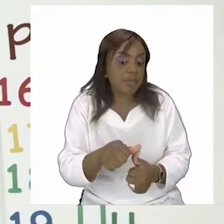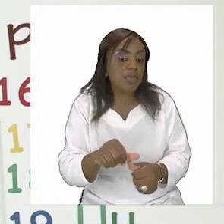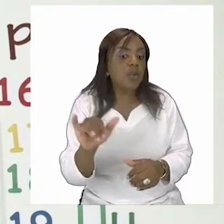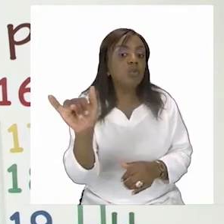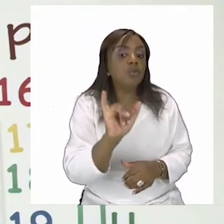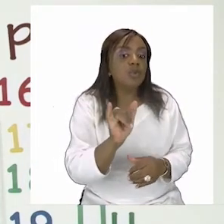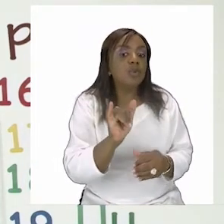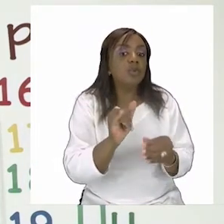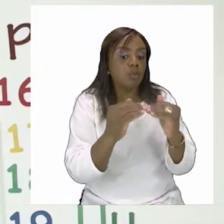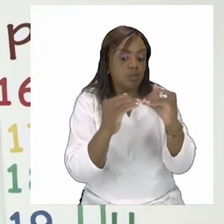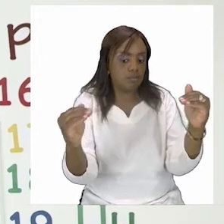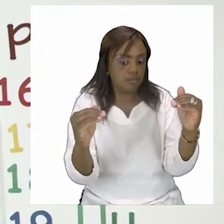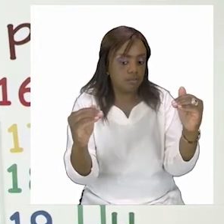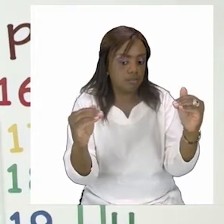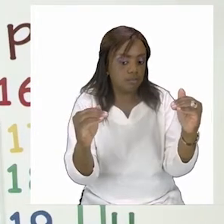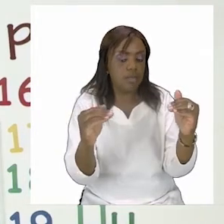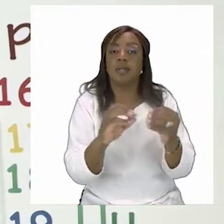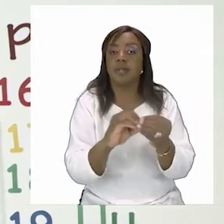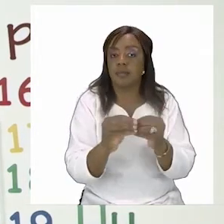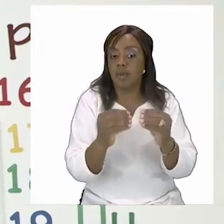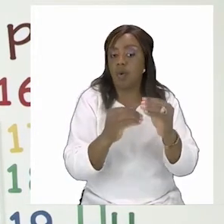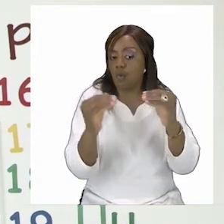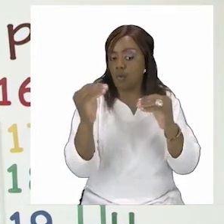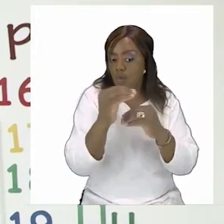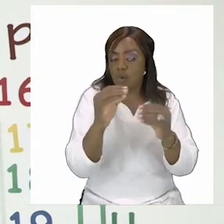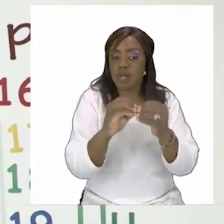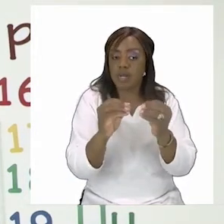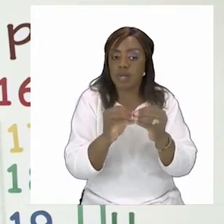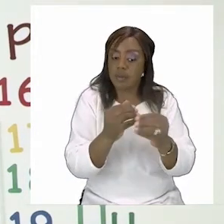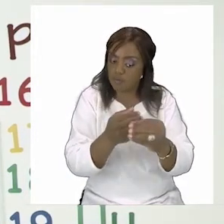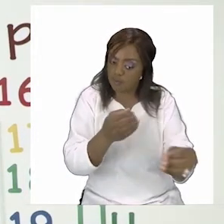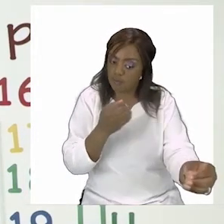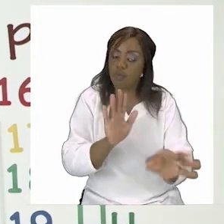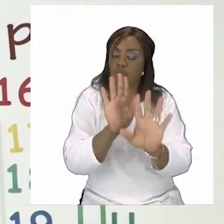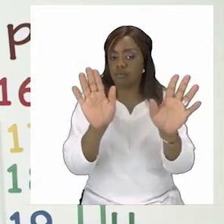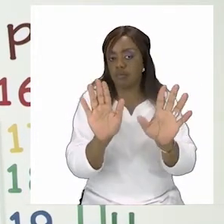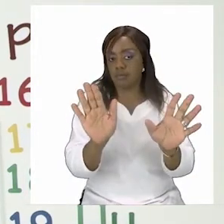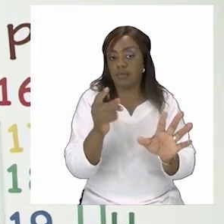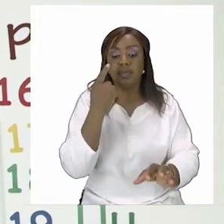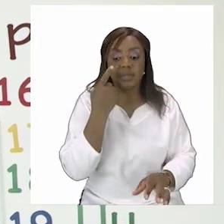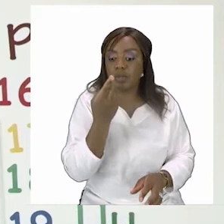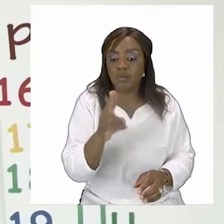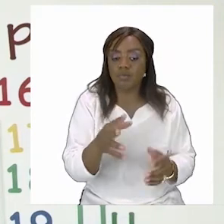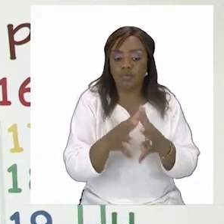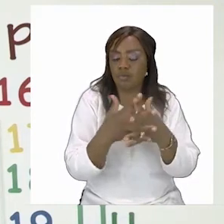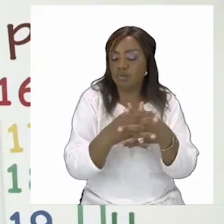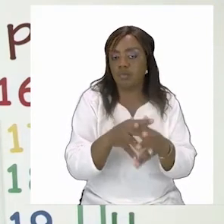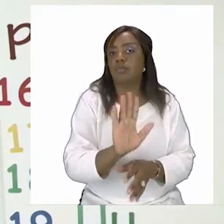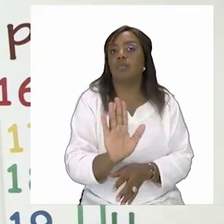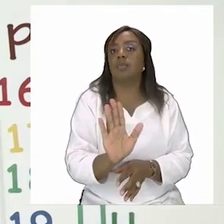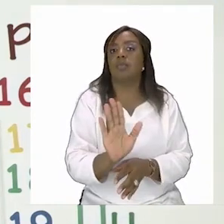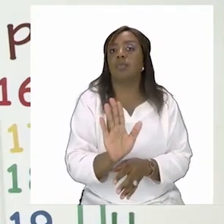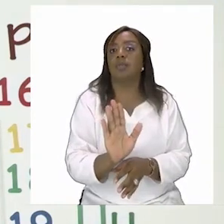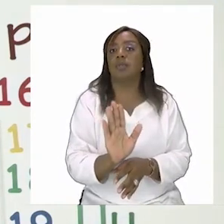number and what is an odd number before you color them in. Don't try and do